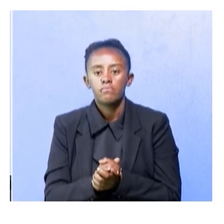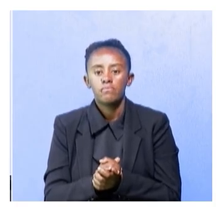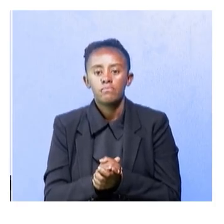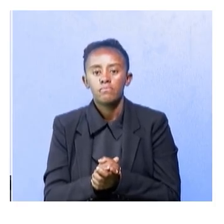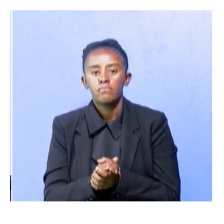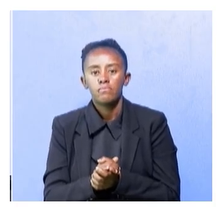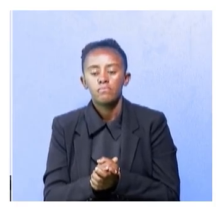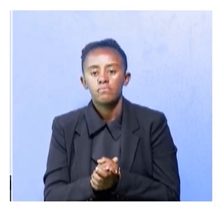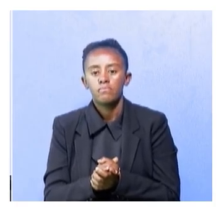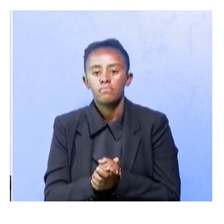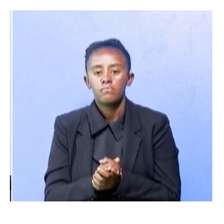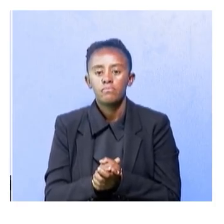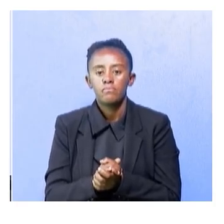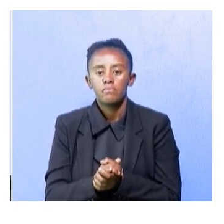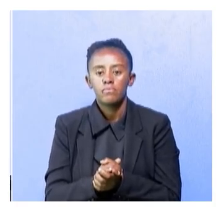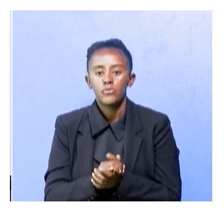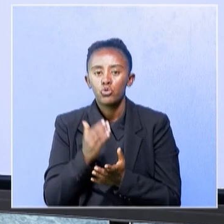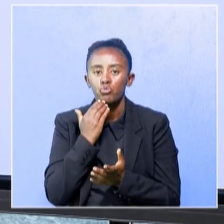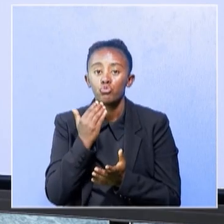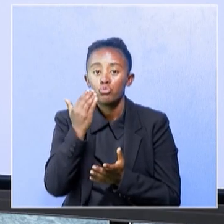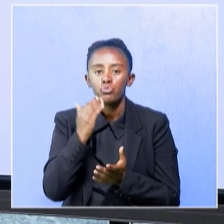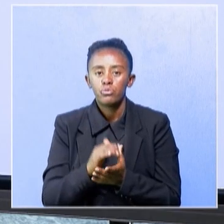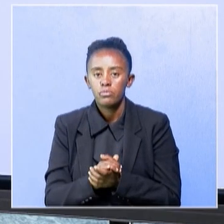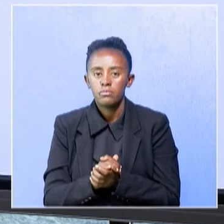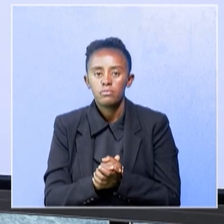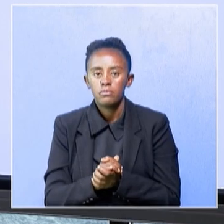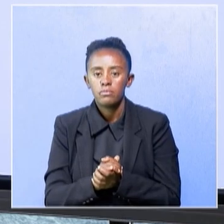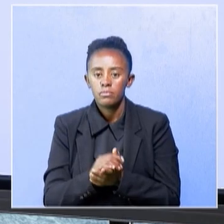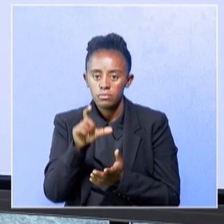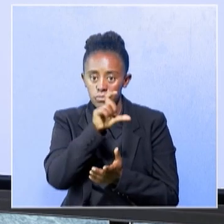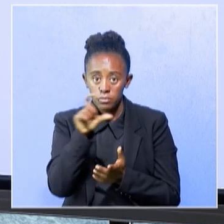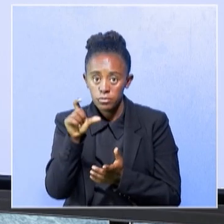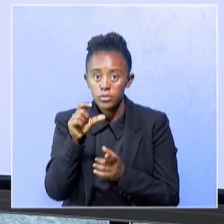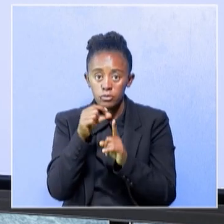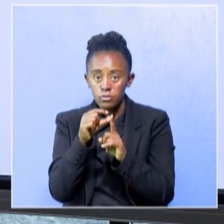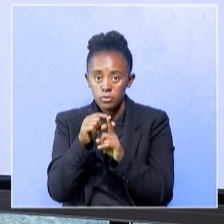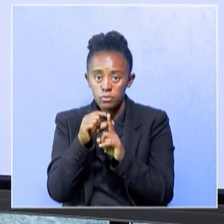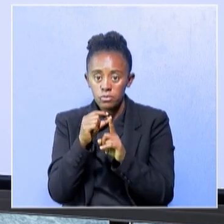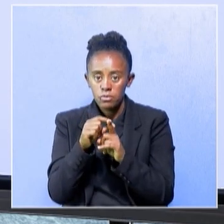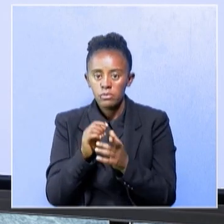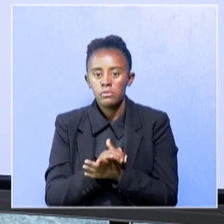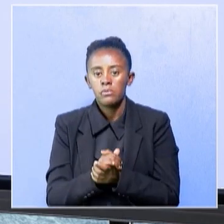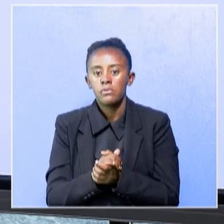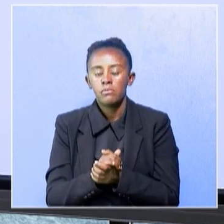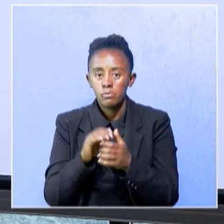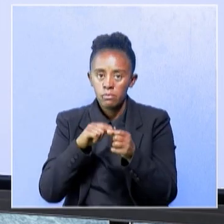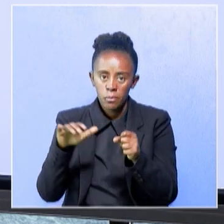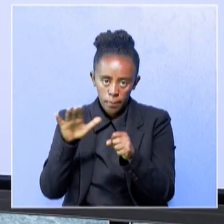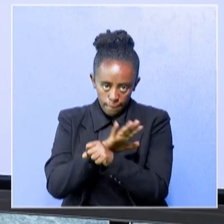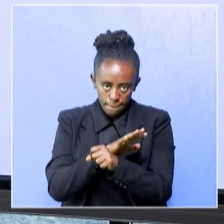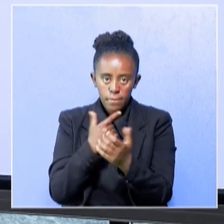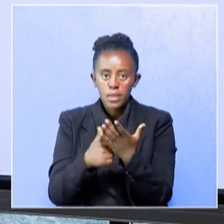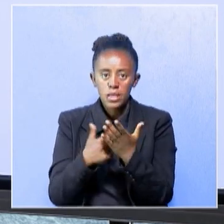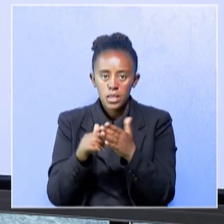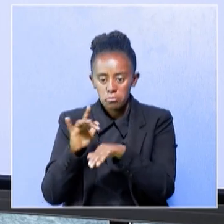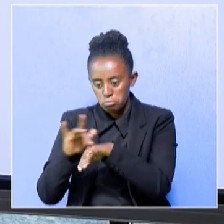Good. Let's go and do these vocabularies in order to complete in the